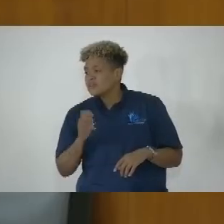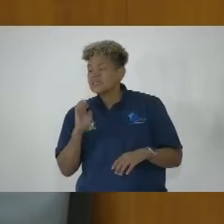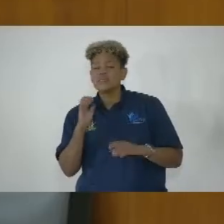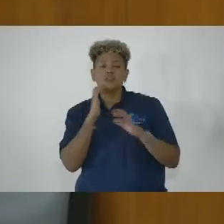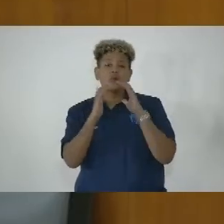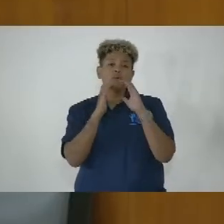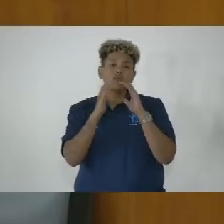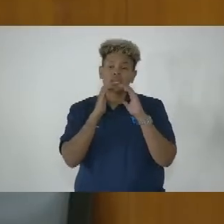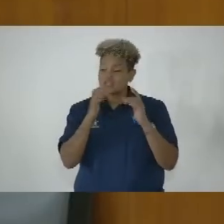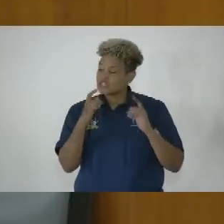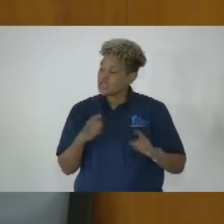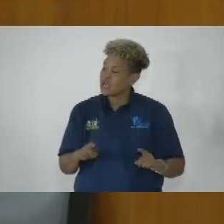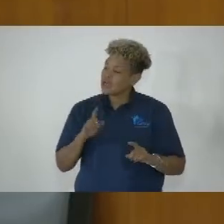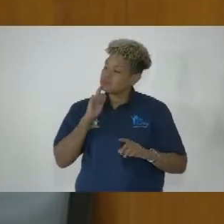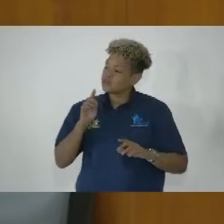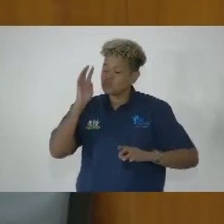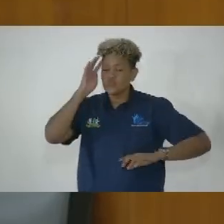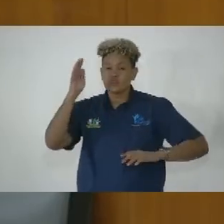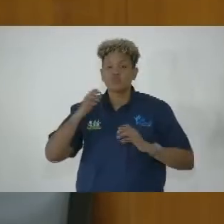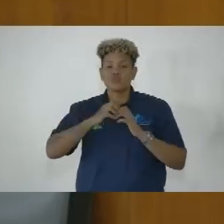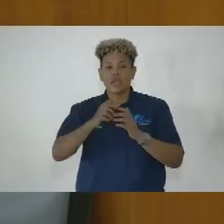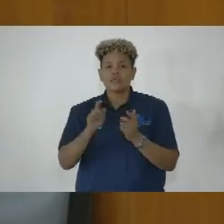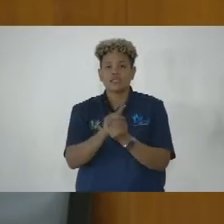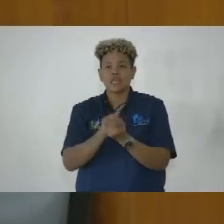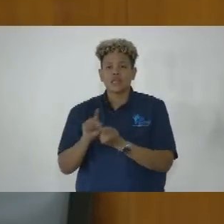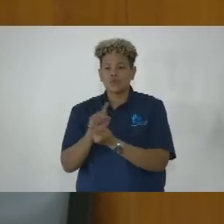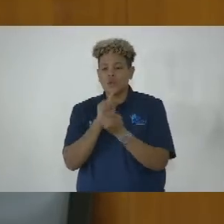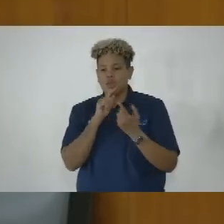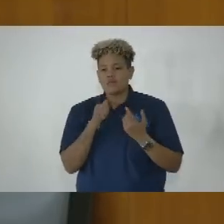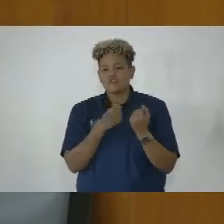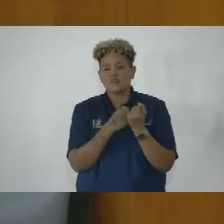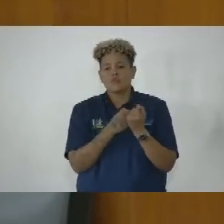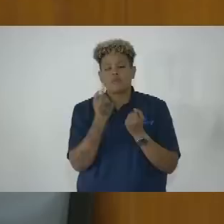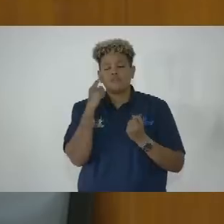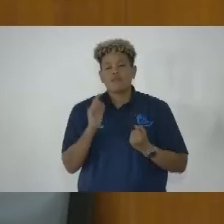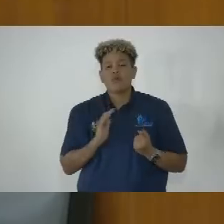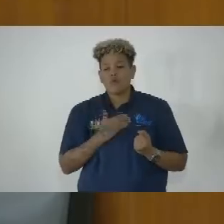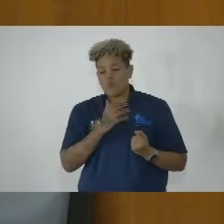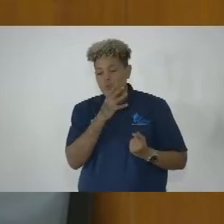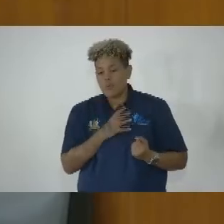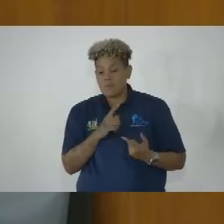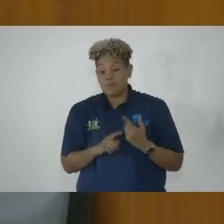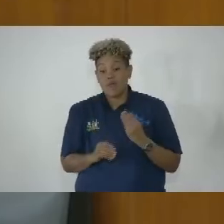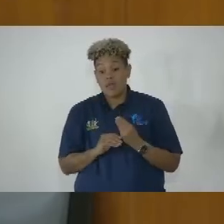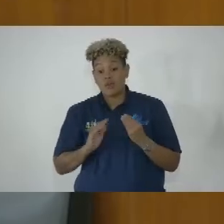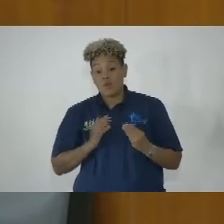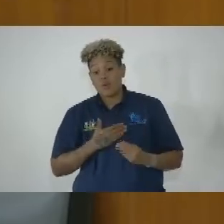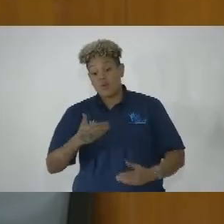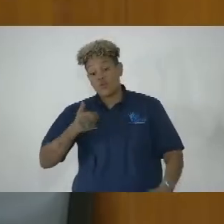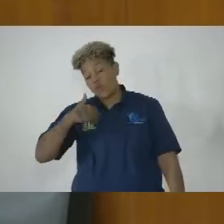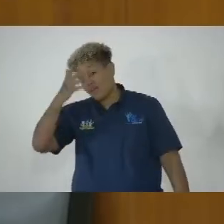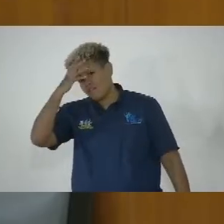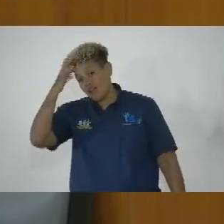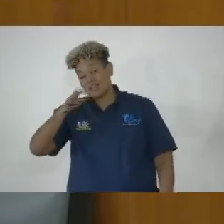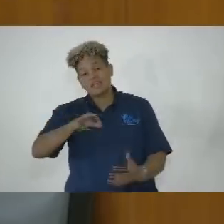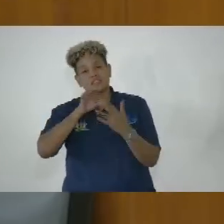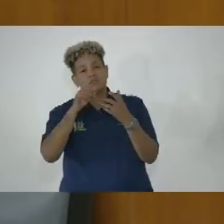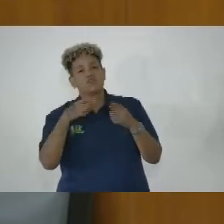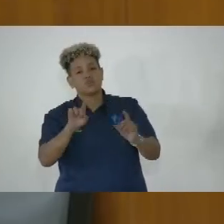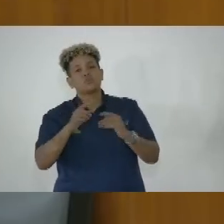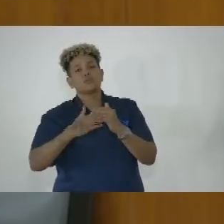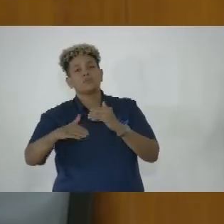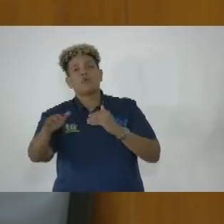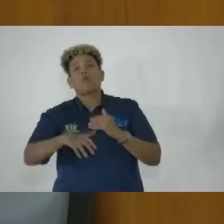e-communication to create a network of support for our women and our young fathers, especially during the